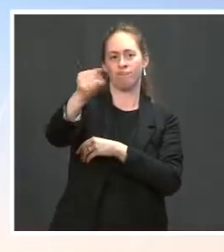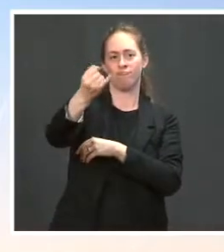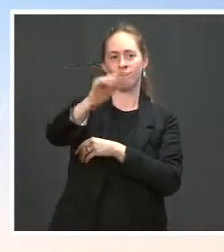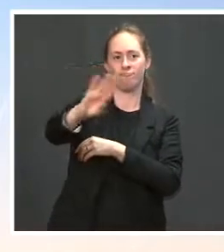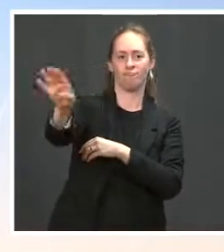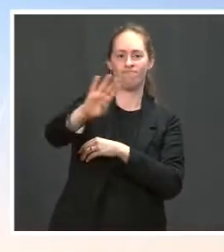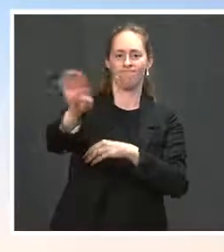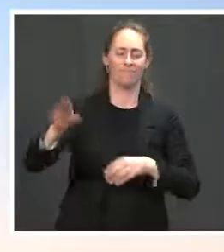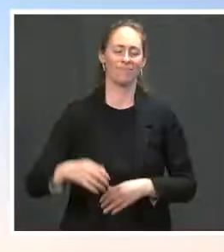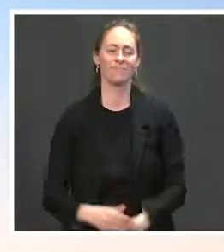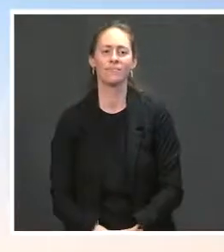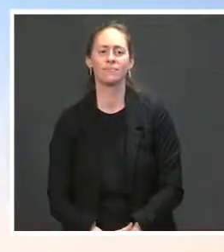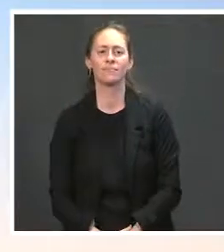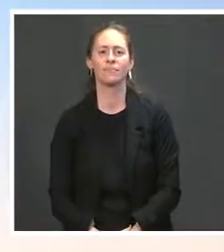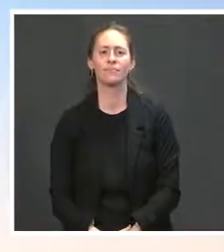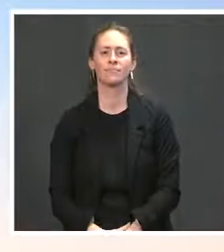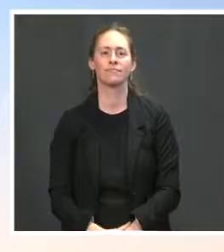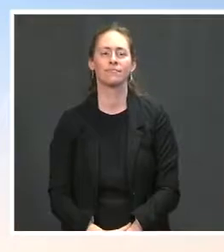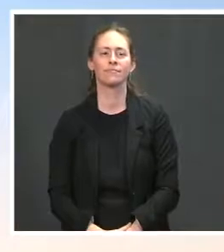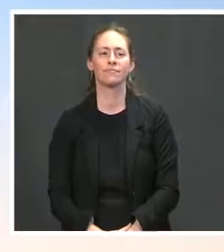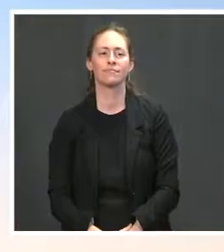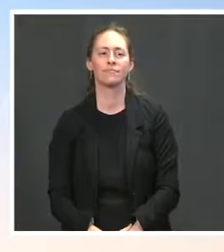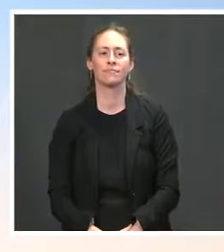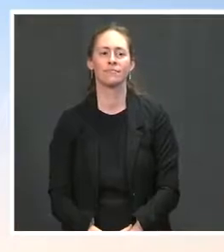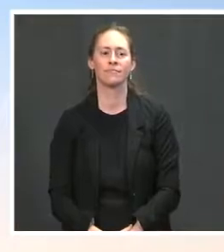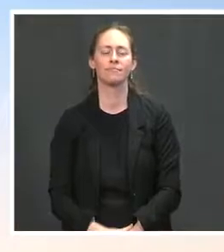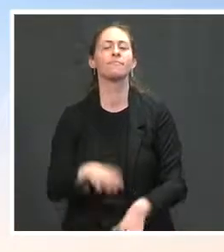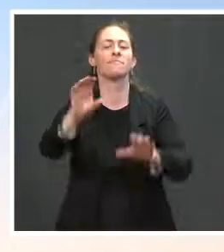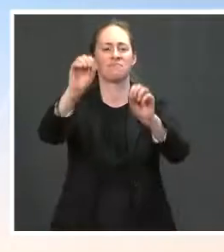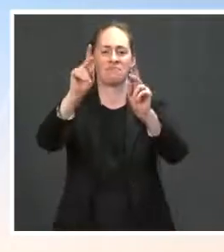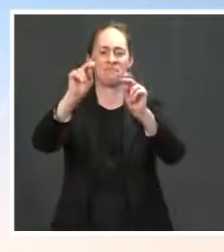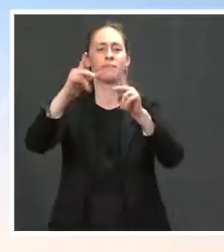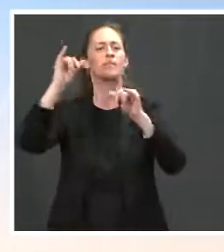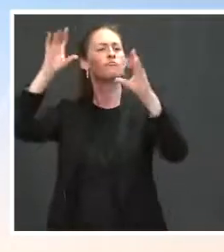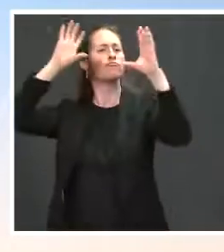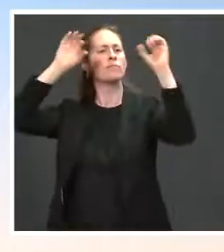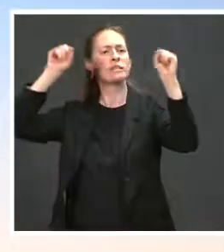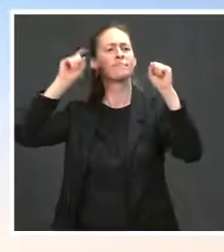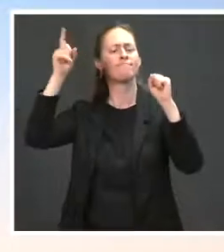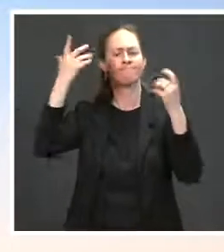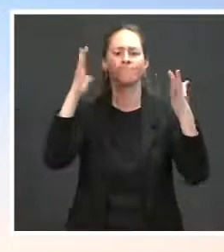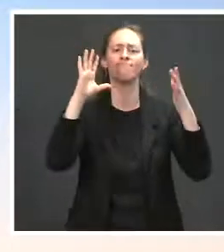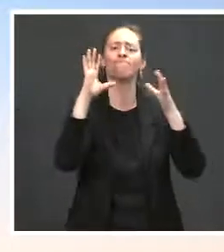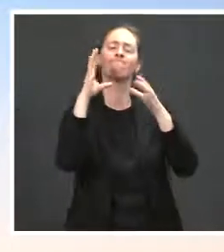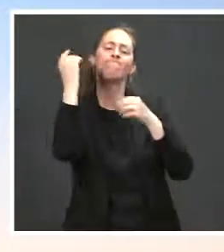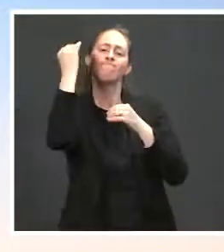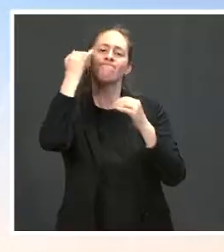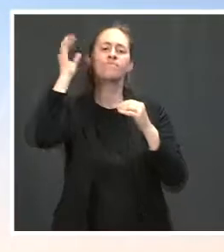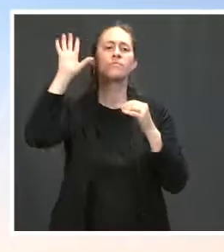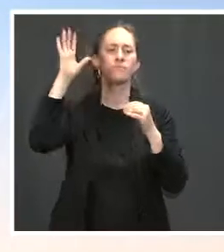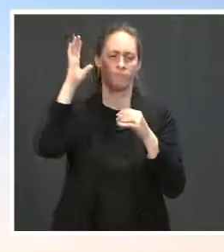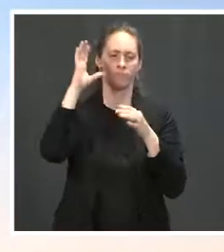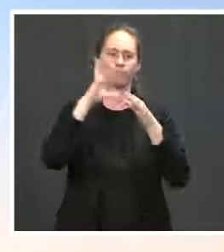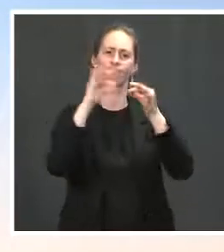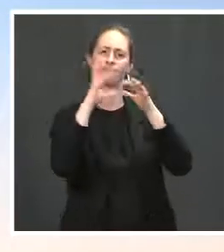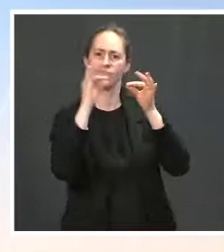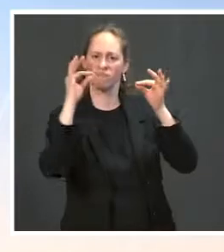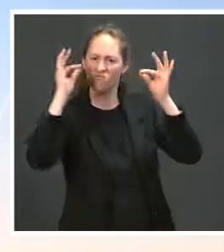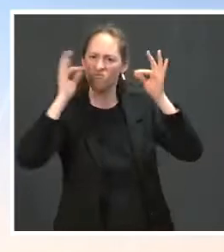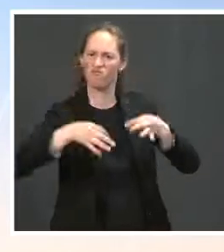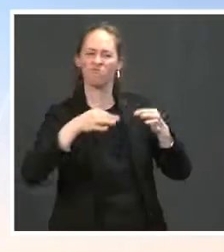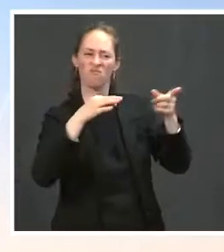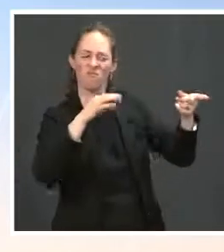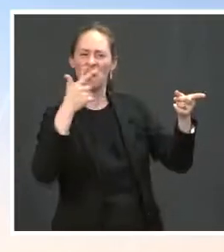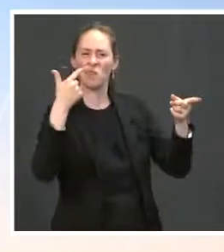My second question, President Biden yesterday, responding to the George Floyd case verdict, said that